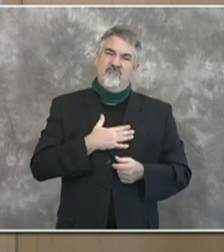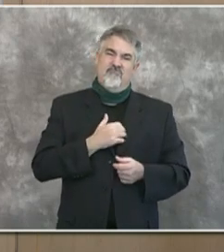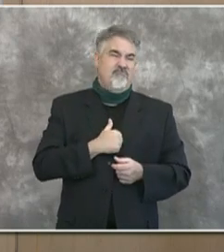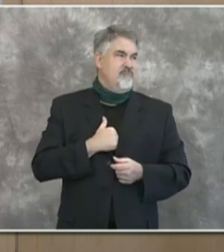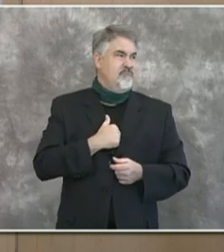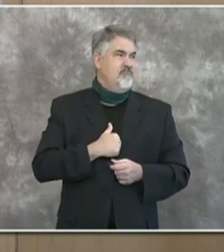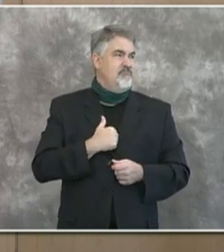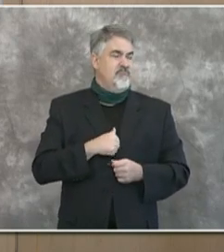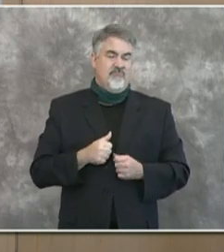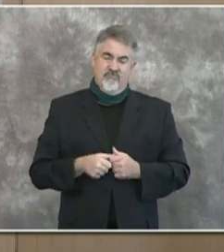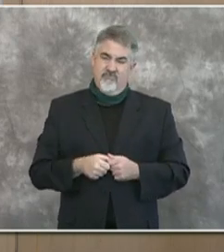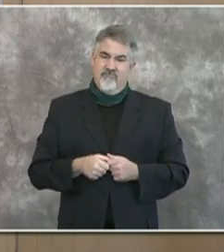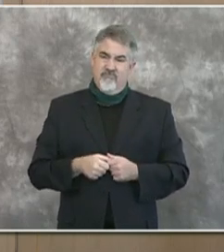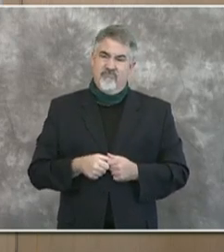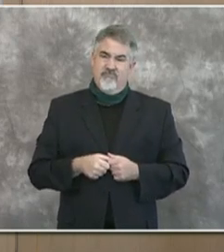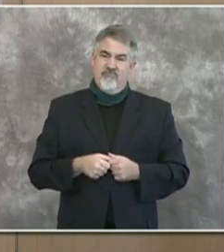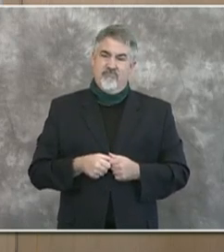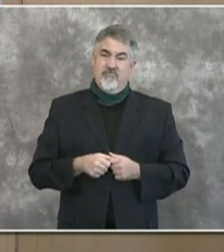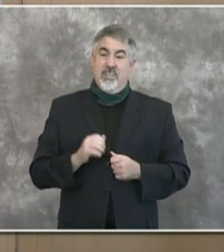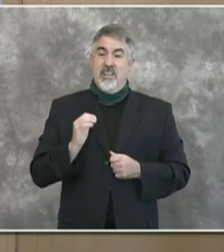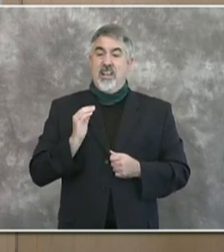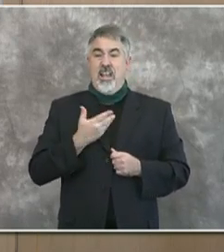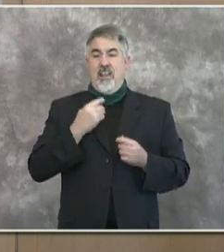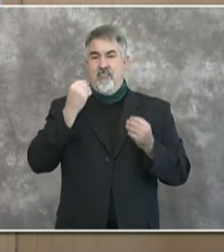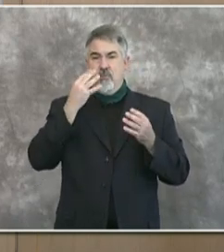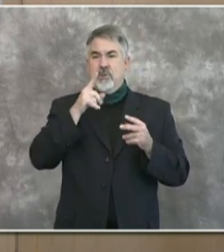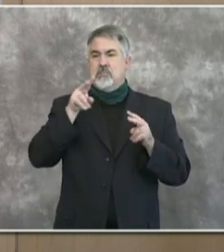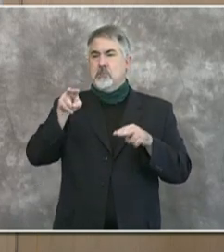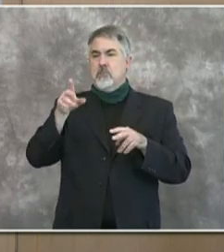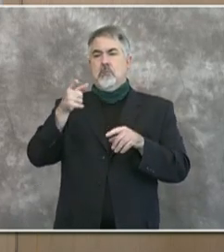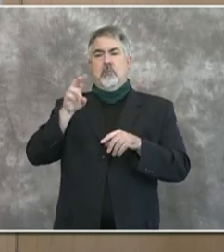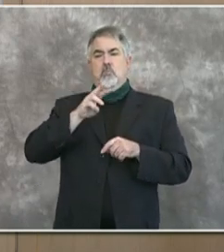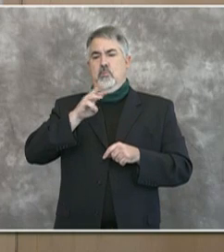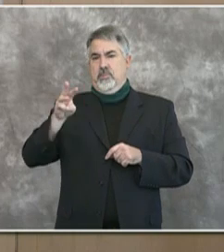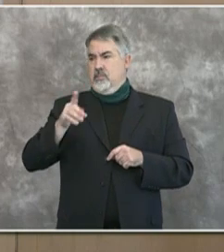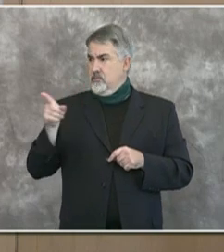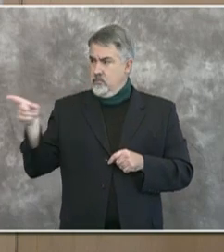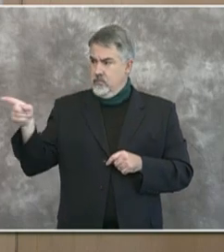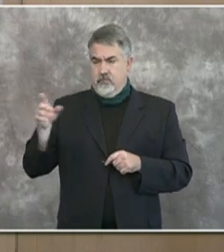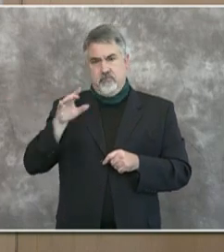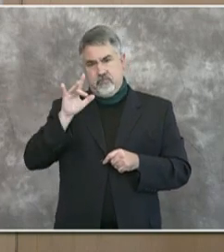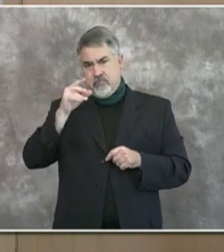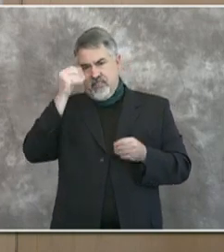reminder, all of our demographic information can be found on our